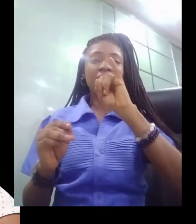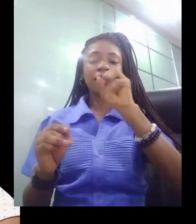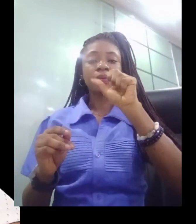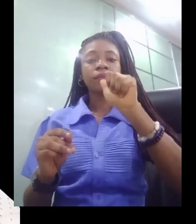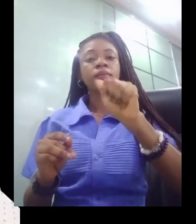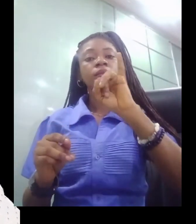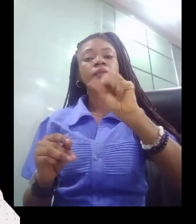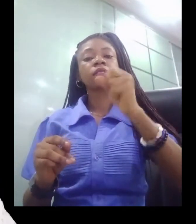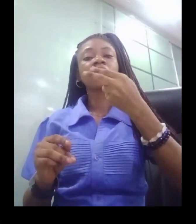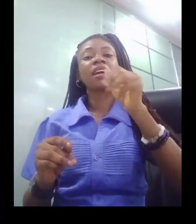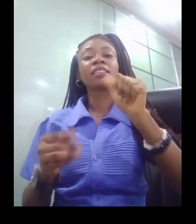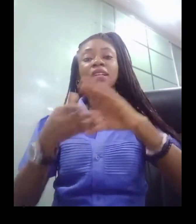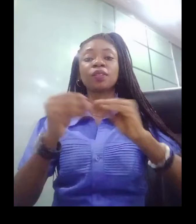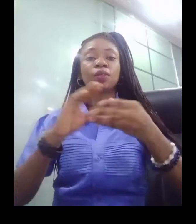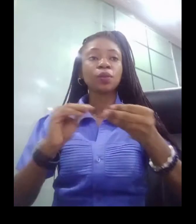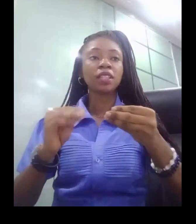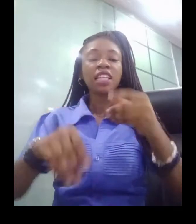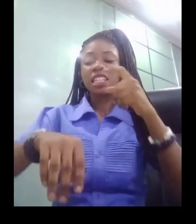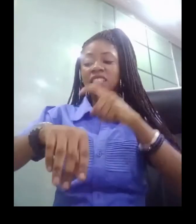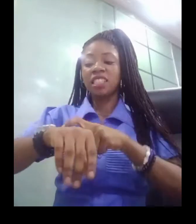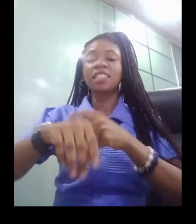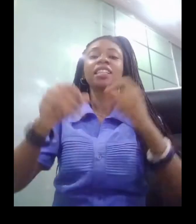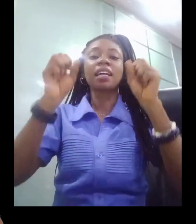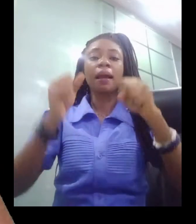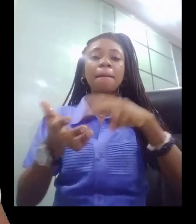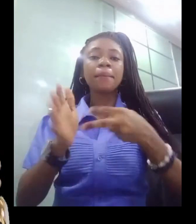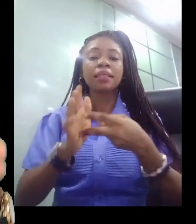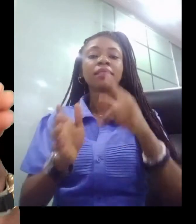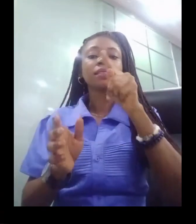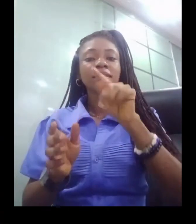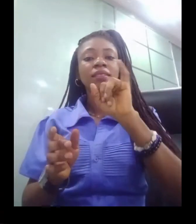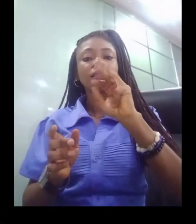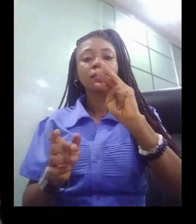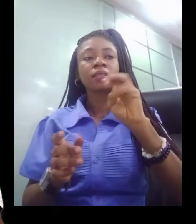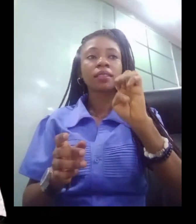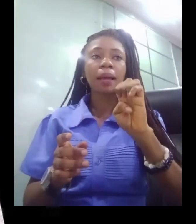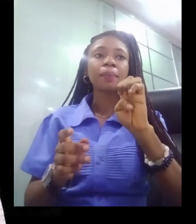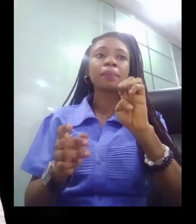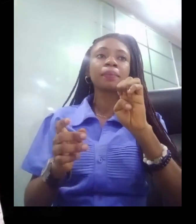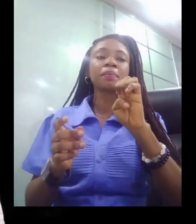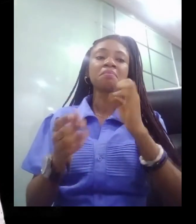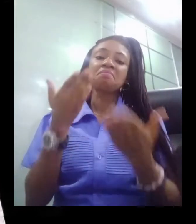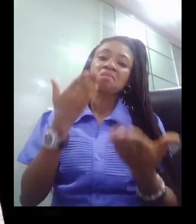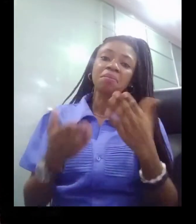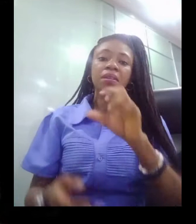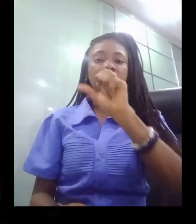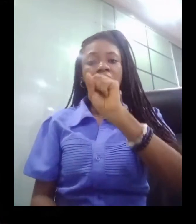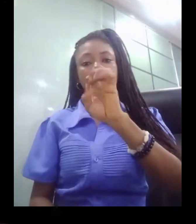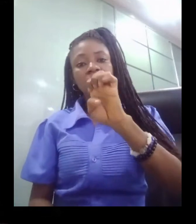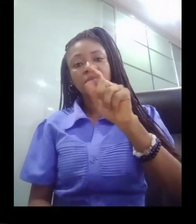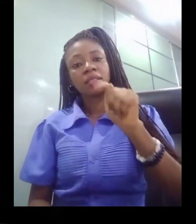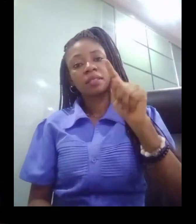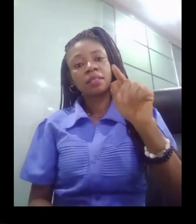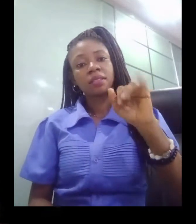sign can mean time as in time, can mean time as in setting, can